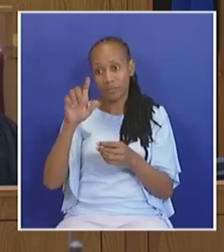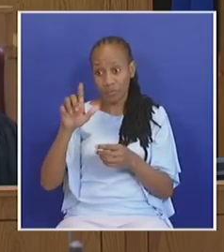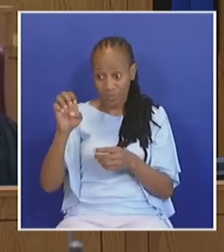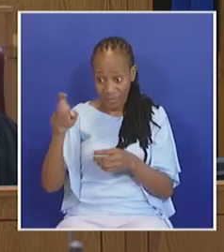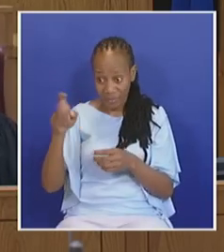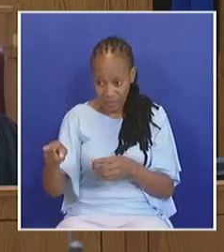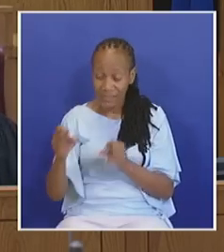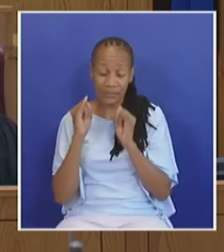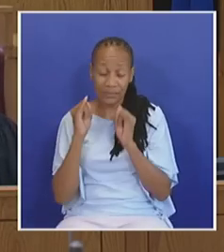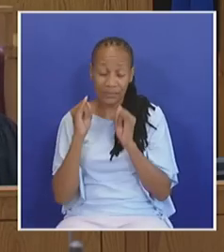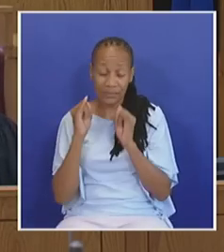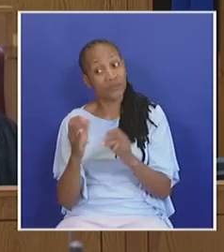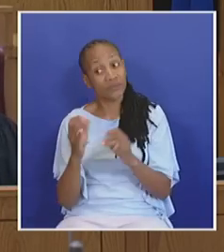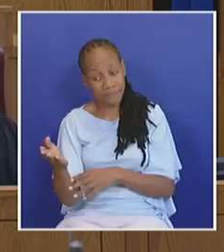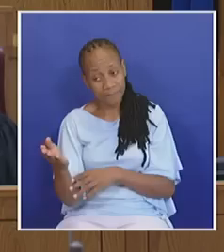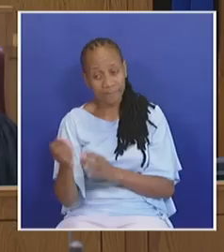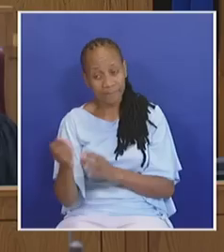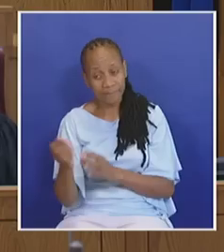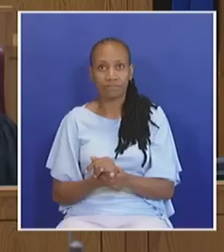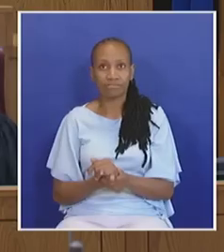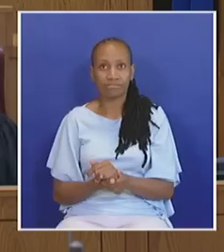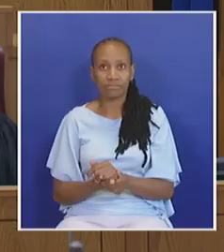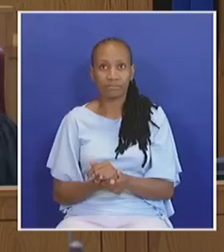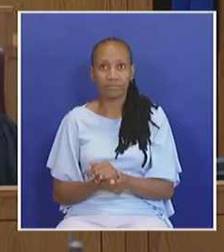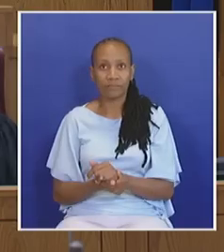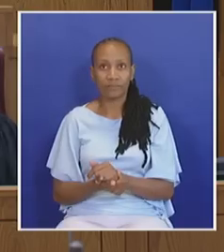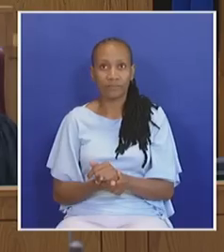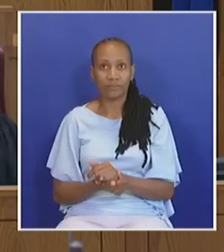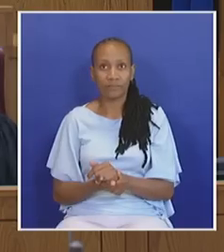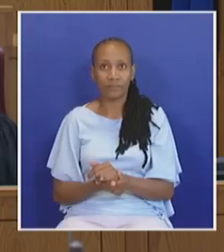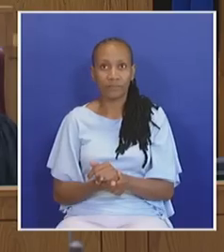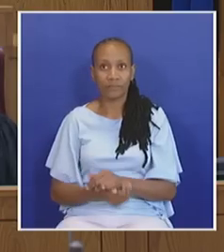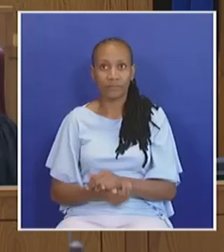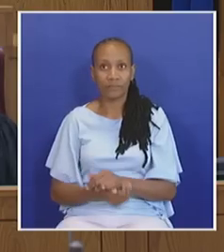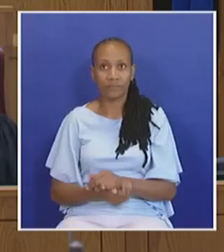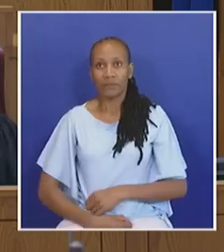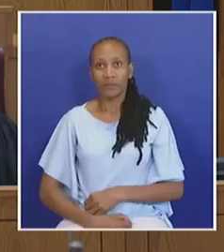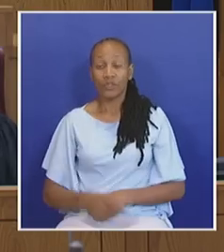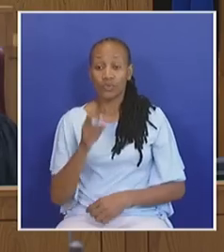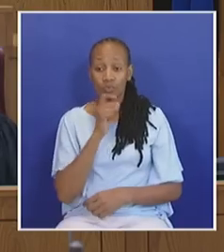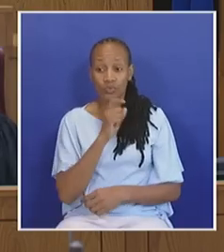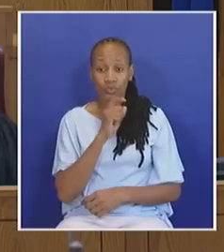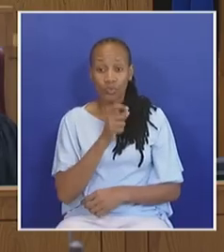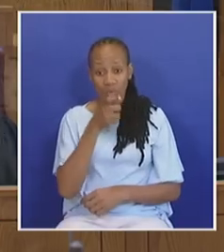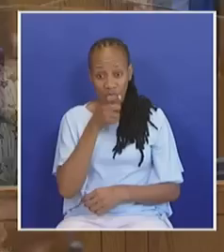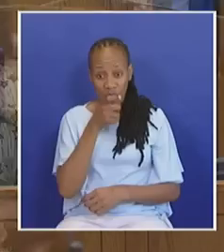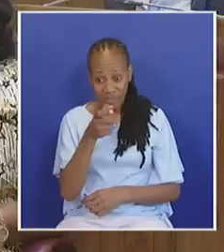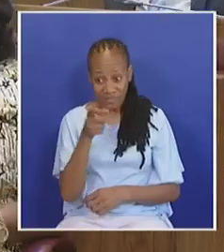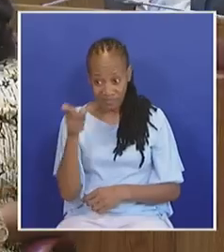matter, ma'am, to mislead or in fact to use your words to lie to the